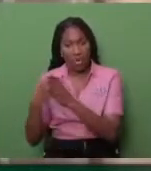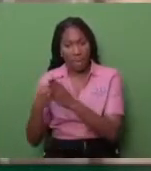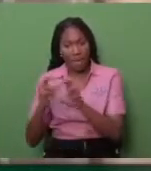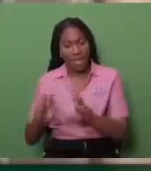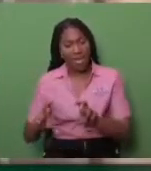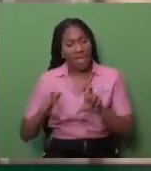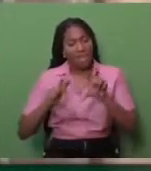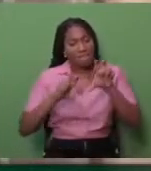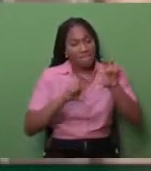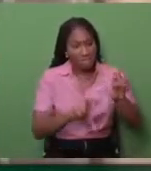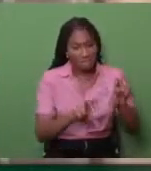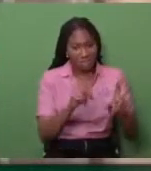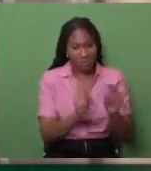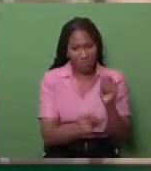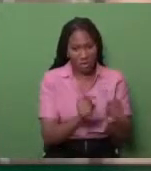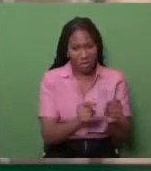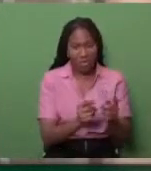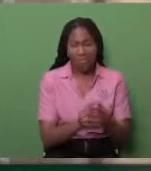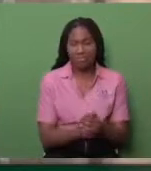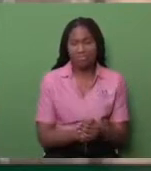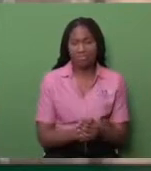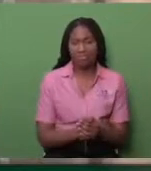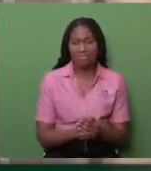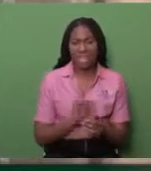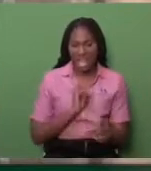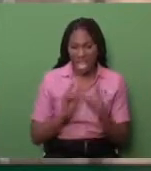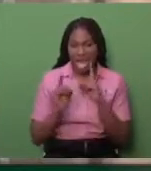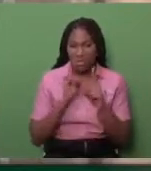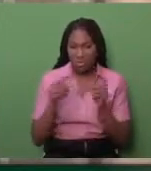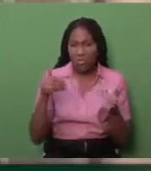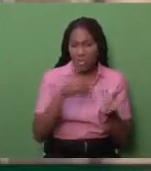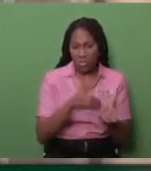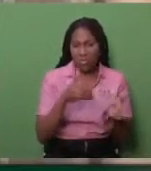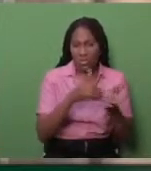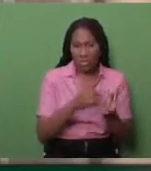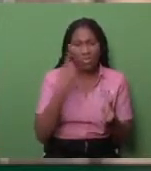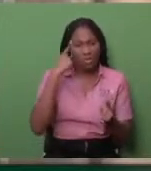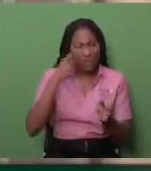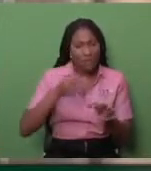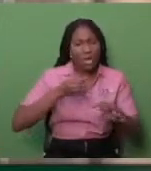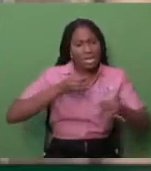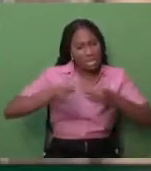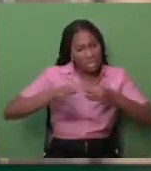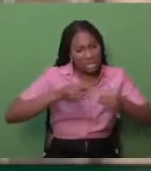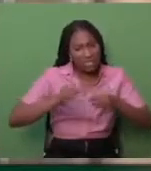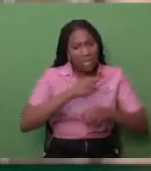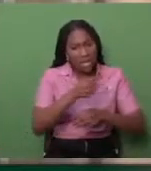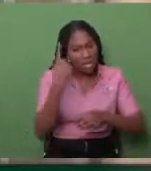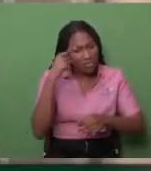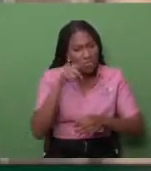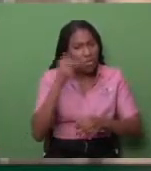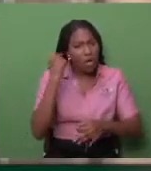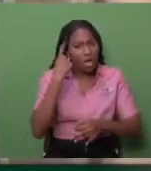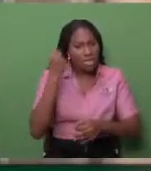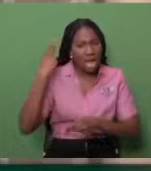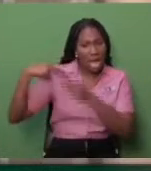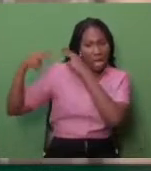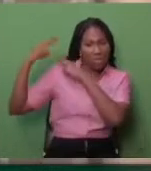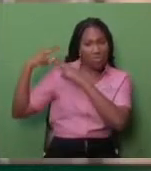these indicators, macro indicators, because they are the signs, the vital signs for assessing the health of an